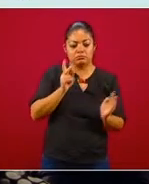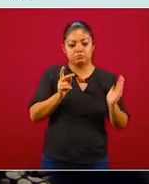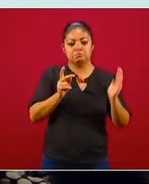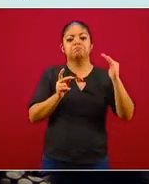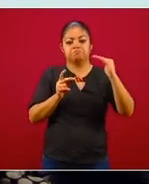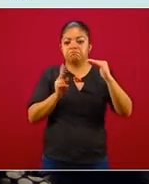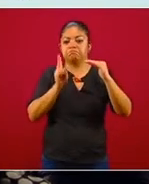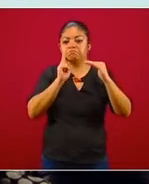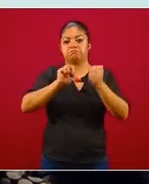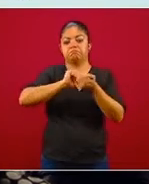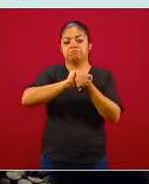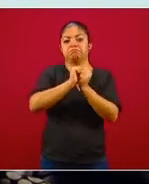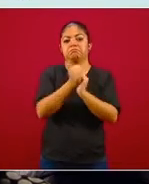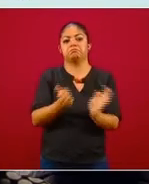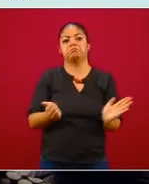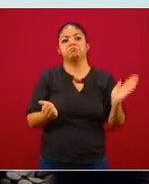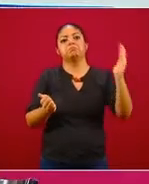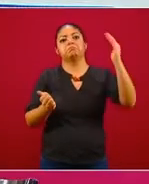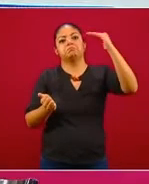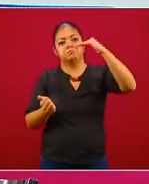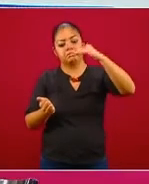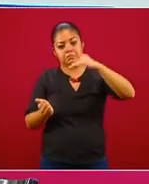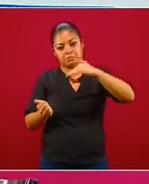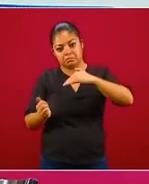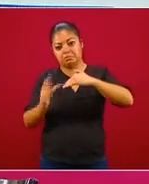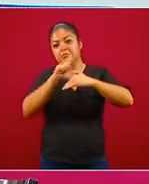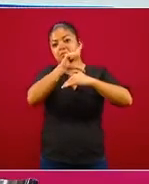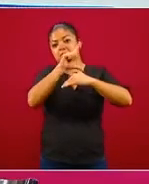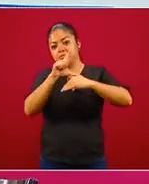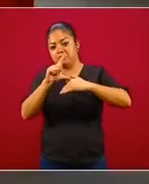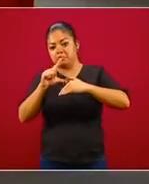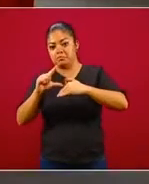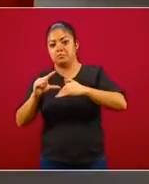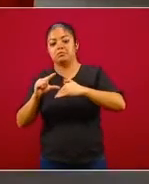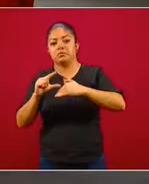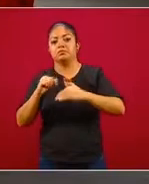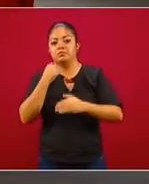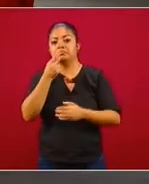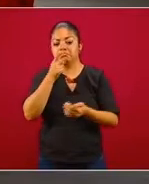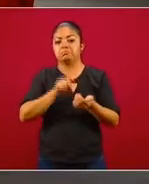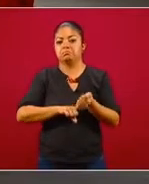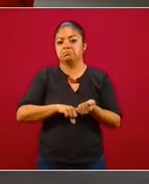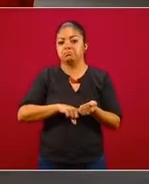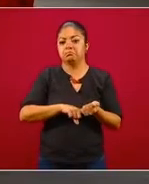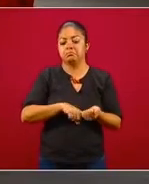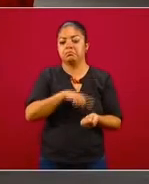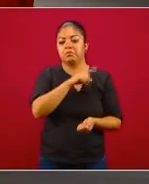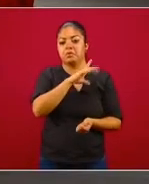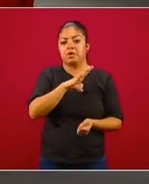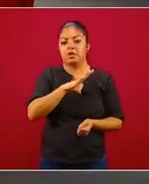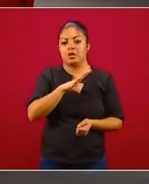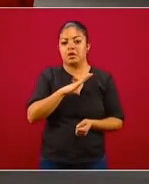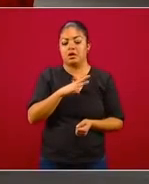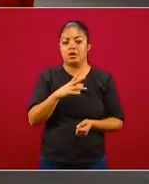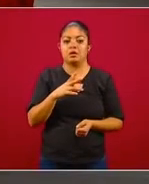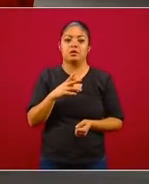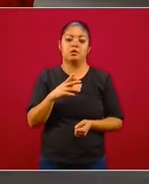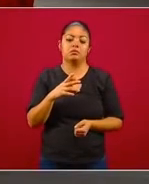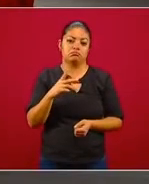Villahermosa, which is a city in Tabasco, in the state of Tabasco. The projection said that the peak happened a few